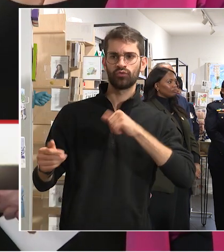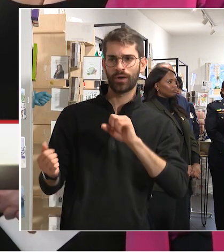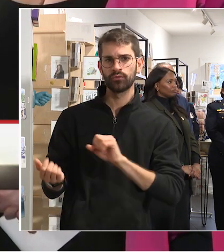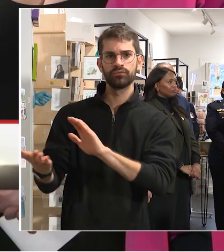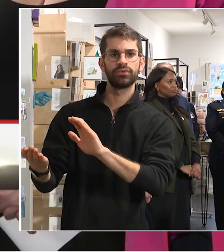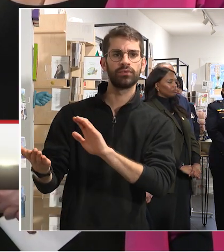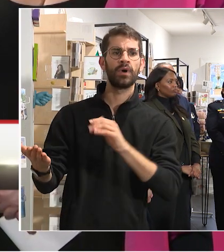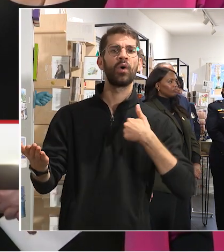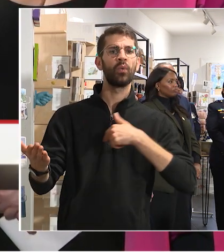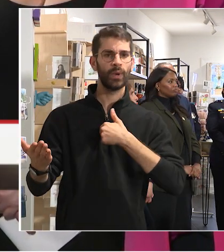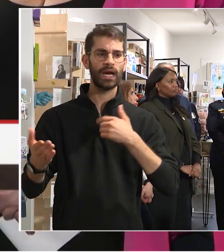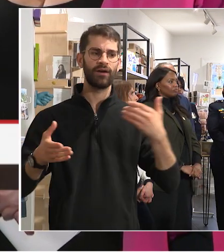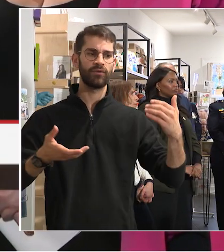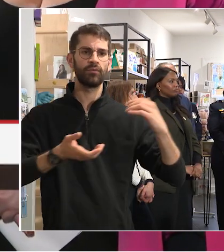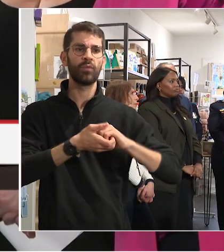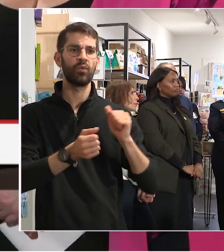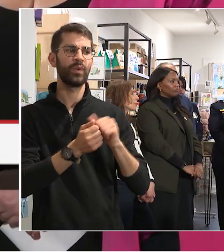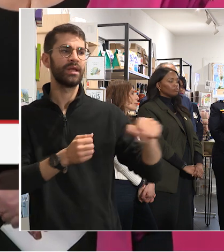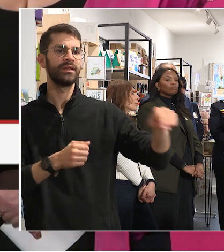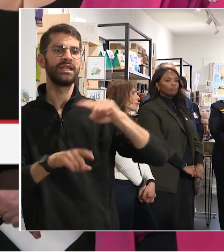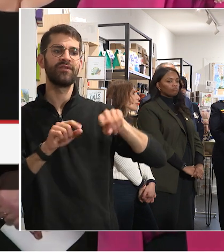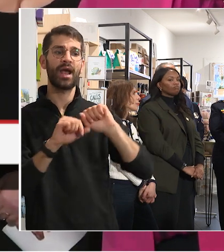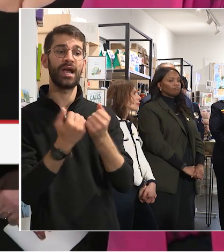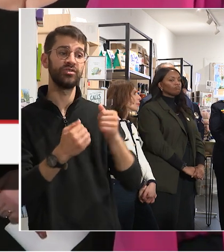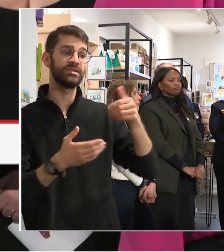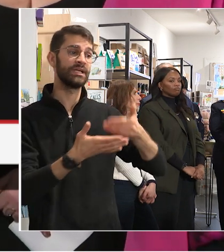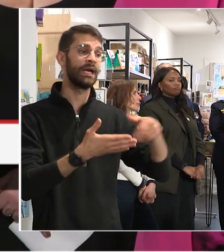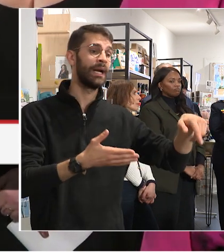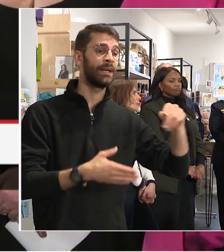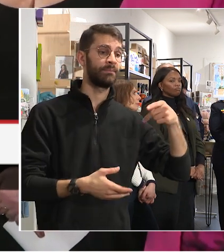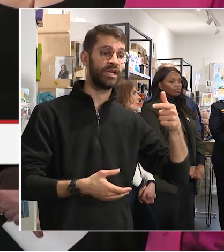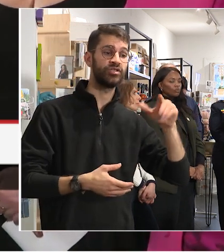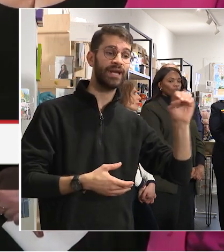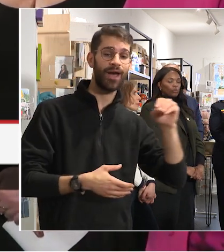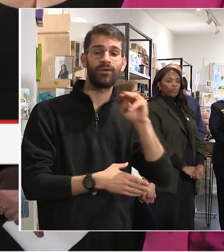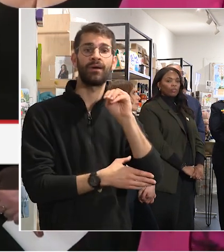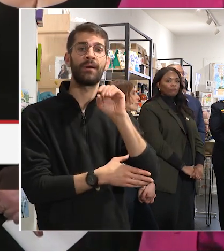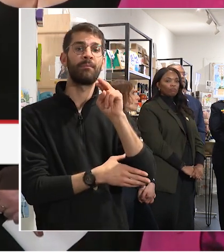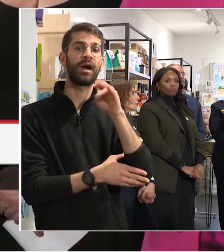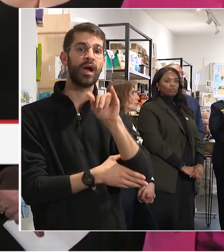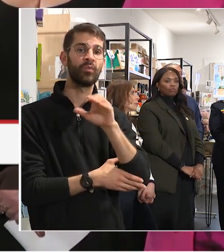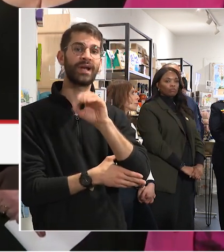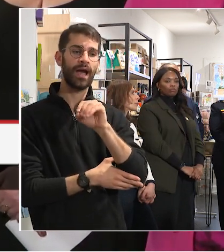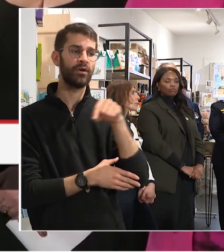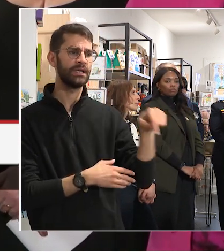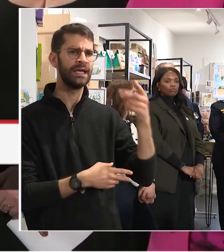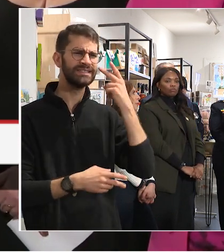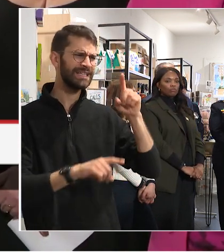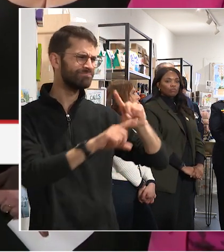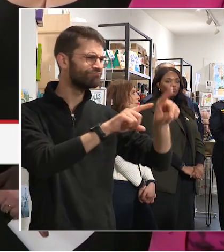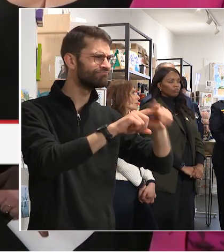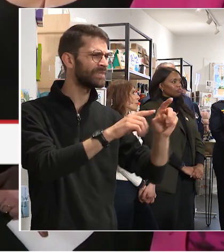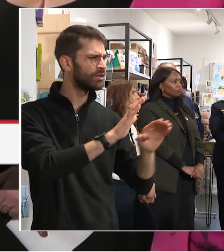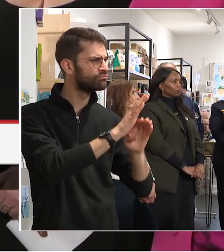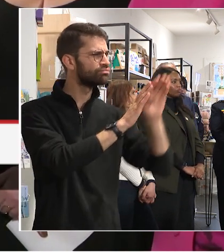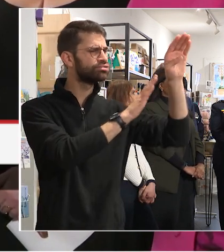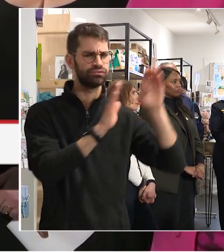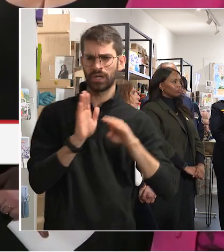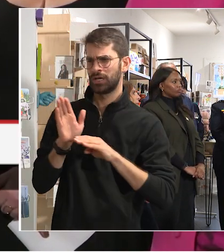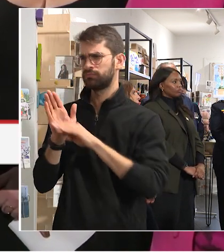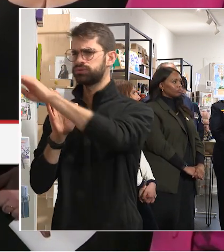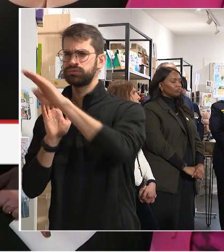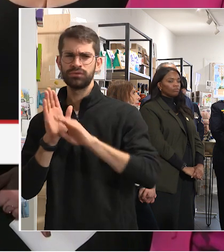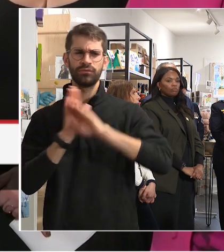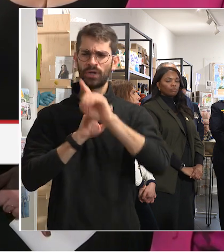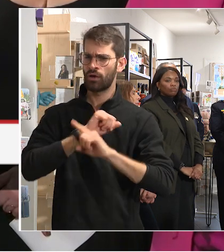with our partnering agencies in PG County as well as Montgomery County, who have been seeing some of the same trends and patterns, and we're all working very closely to